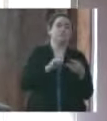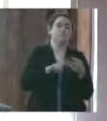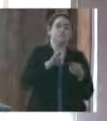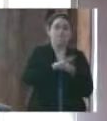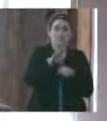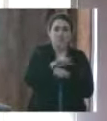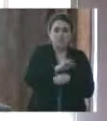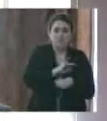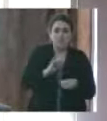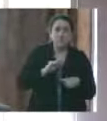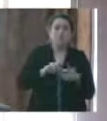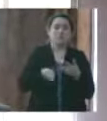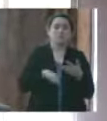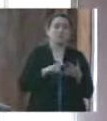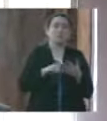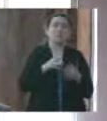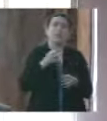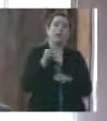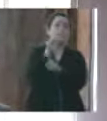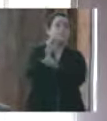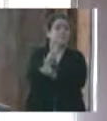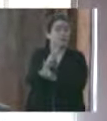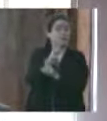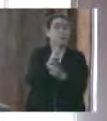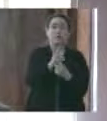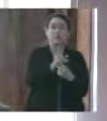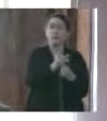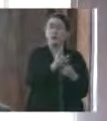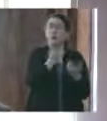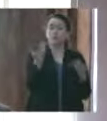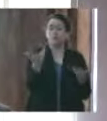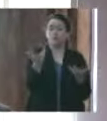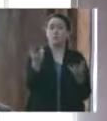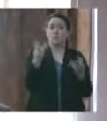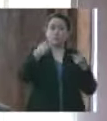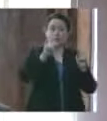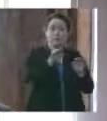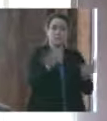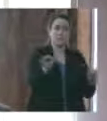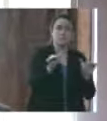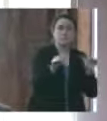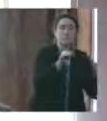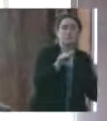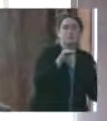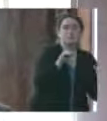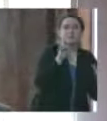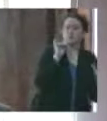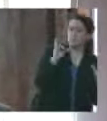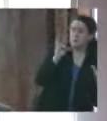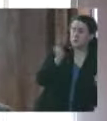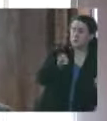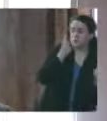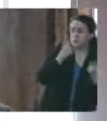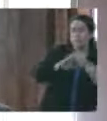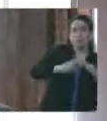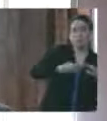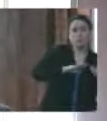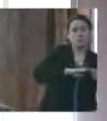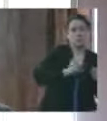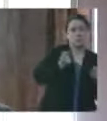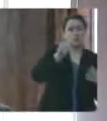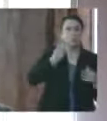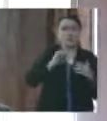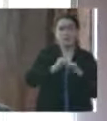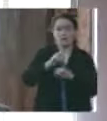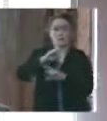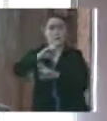be to understand the social implications of biodiversity to people, to understand the way the communities react, and therefore leverage the feelings